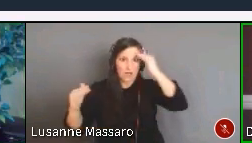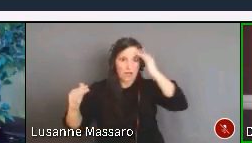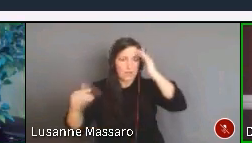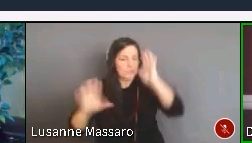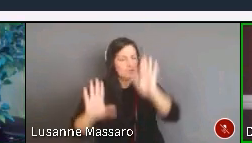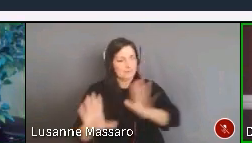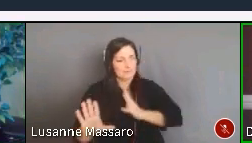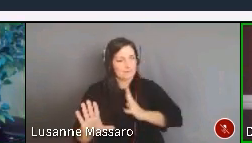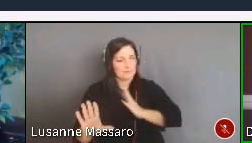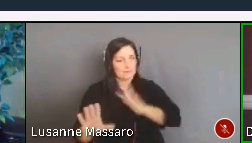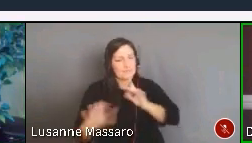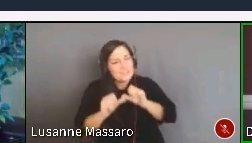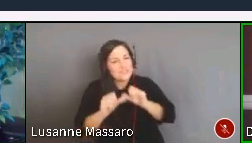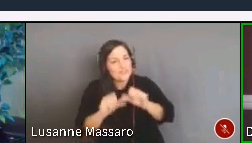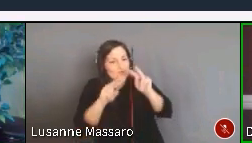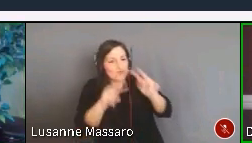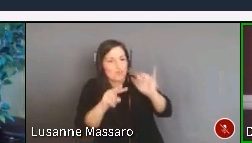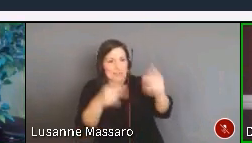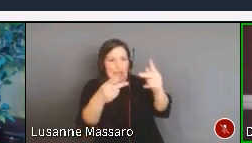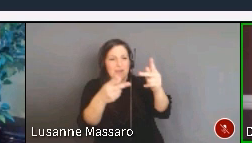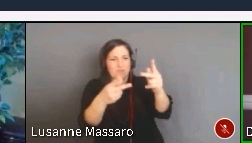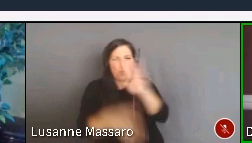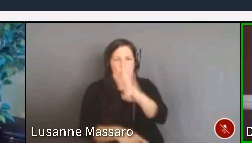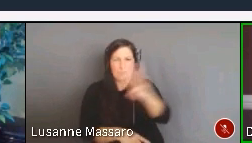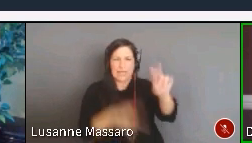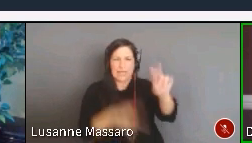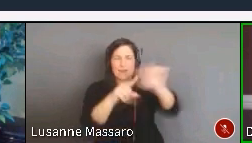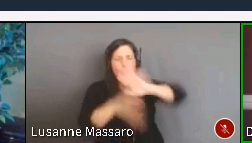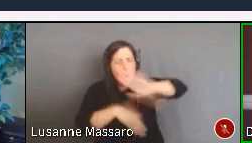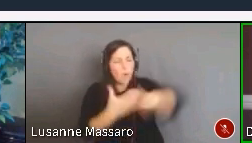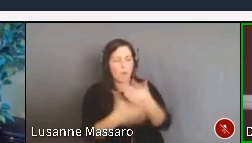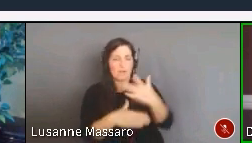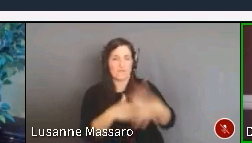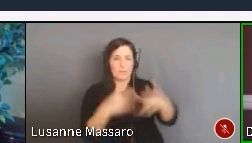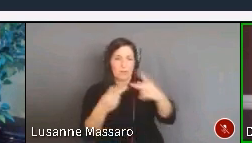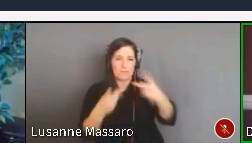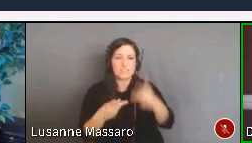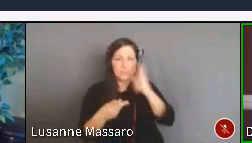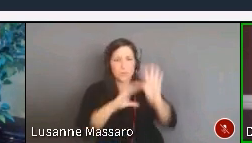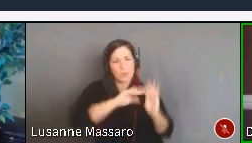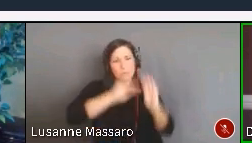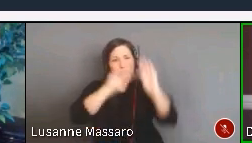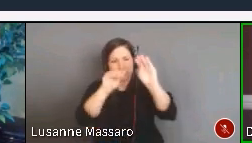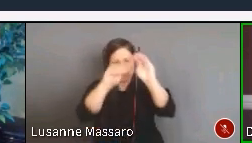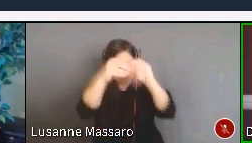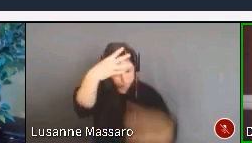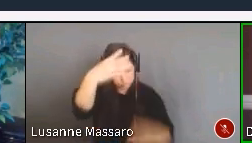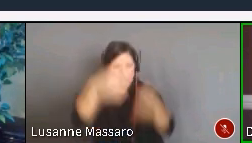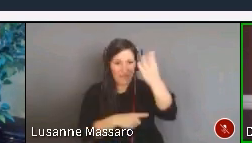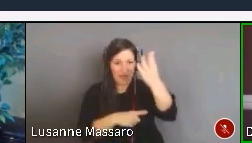website. That's where all the positions are posted. And the biggest thing, the biggest tip that we can offer you guys, I guess an insider